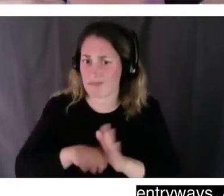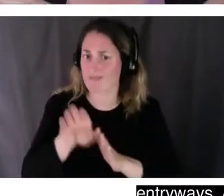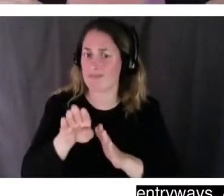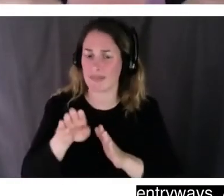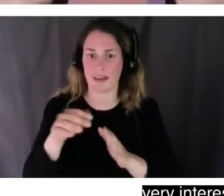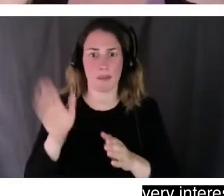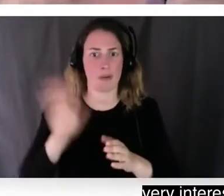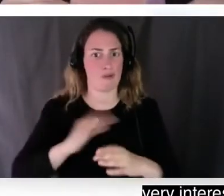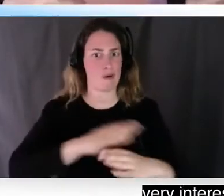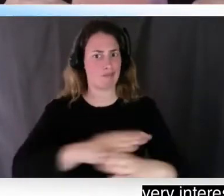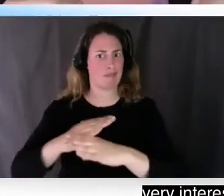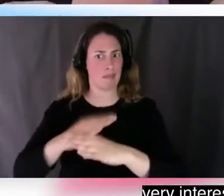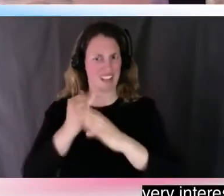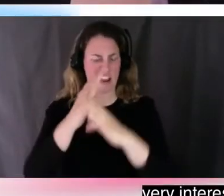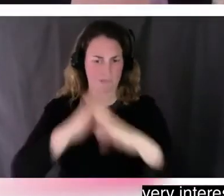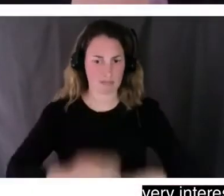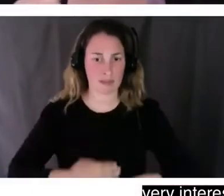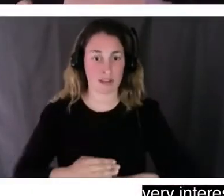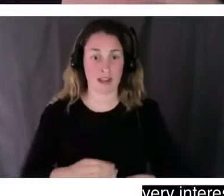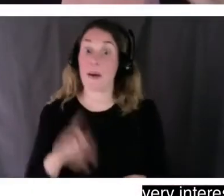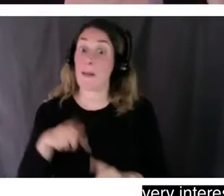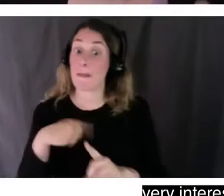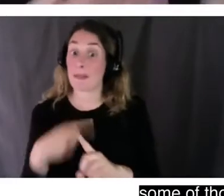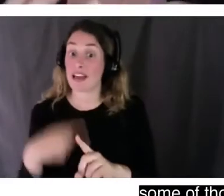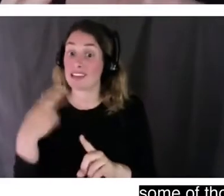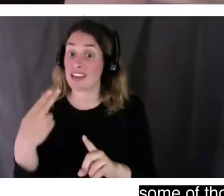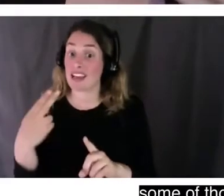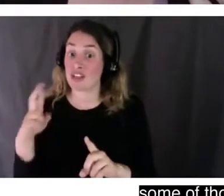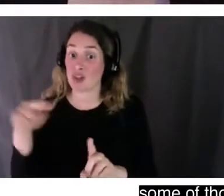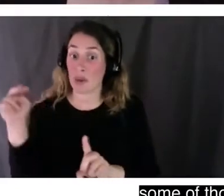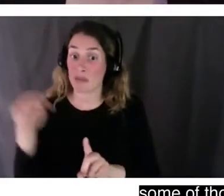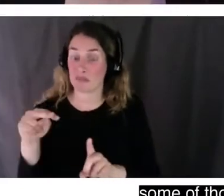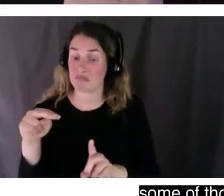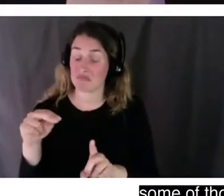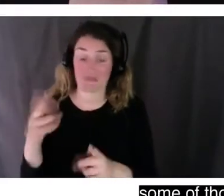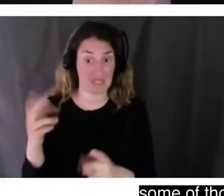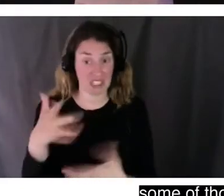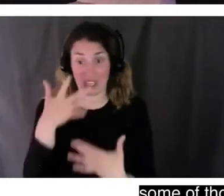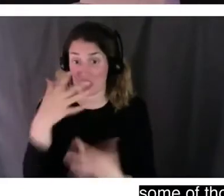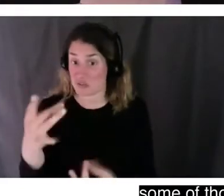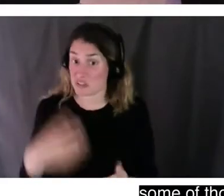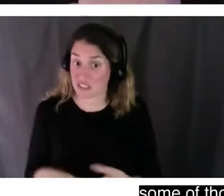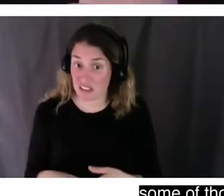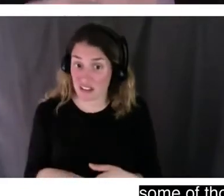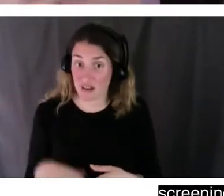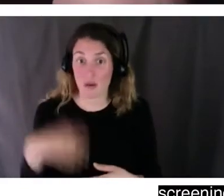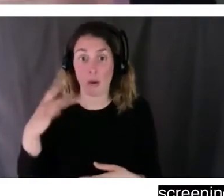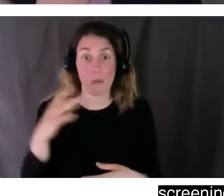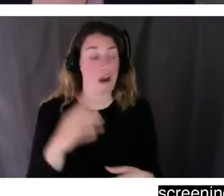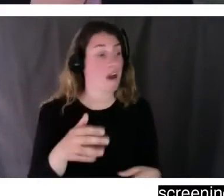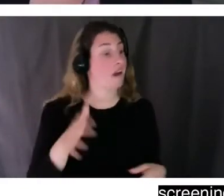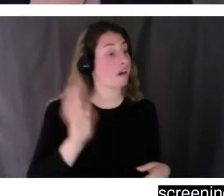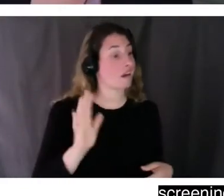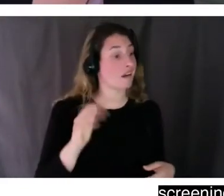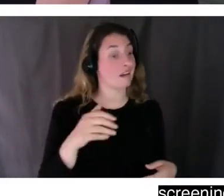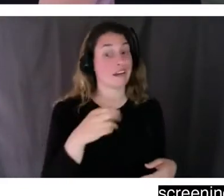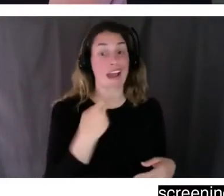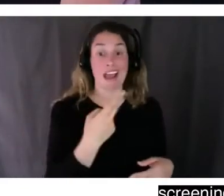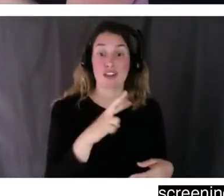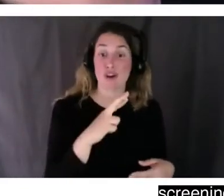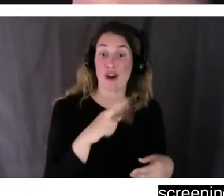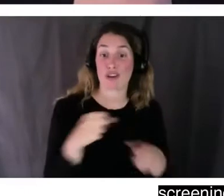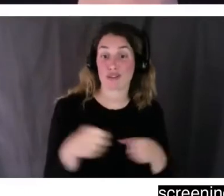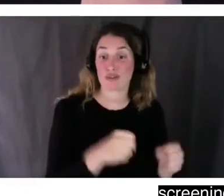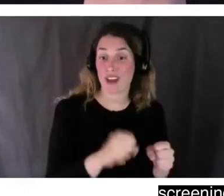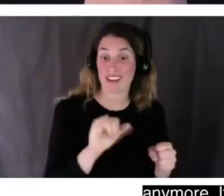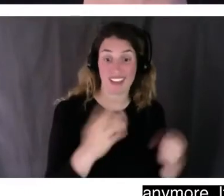HR perspective, it's very interesting to me because, some of those traditional HR strategies like screening out,